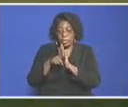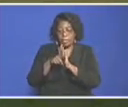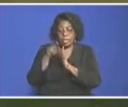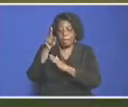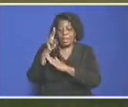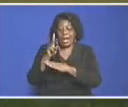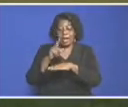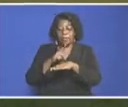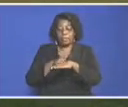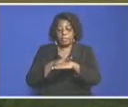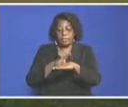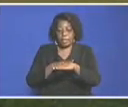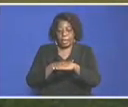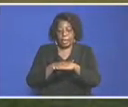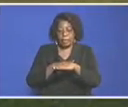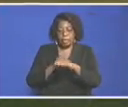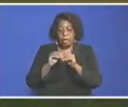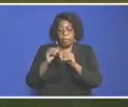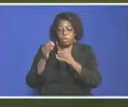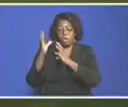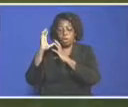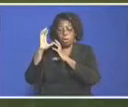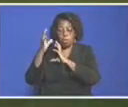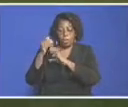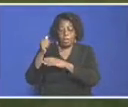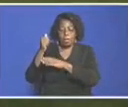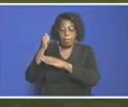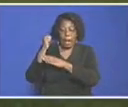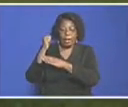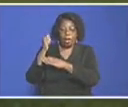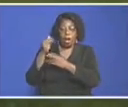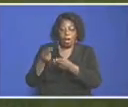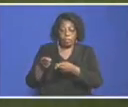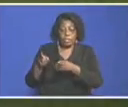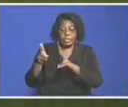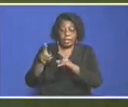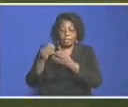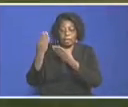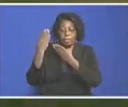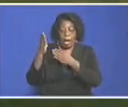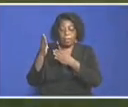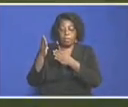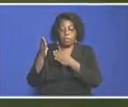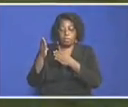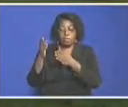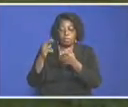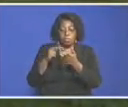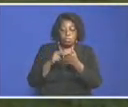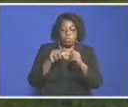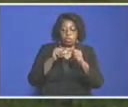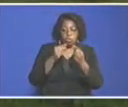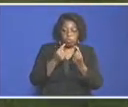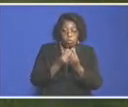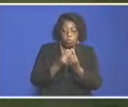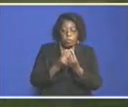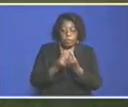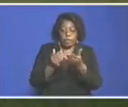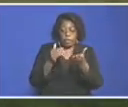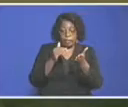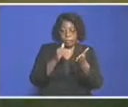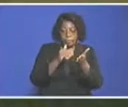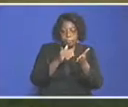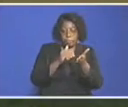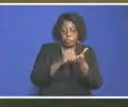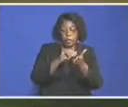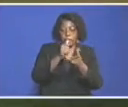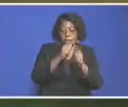halftime, Cayman's Molly Kehoe was able to put the ball in the back of the net. The Bahamas will look to regroup as they take on Anguilla later this